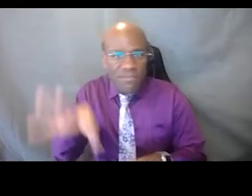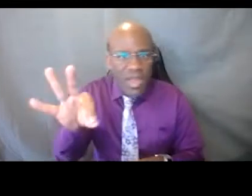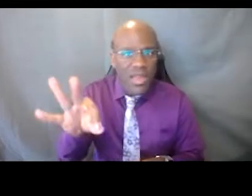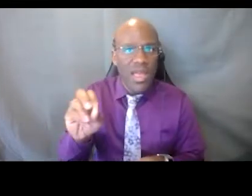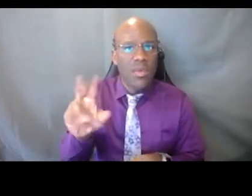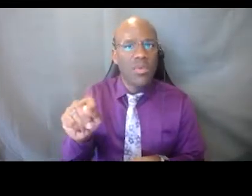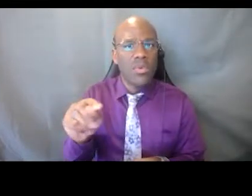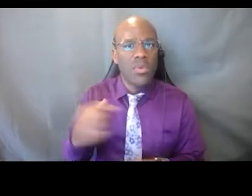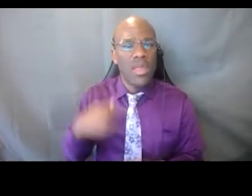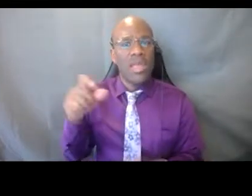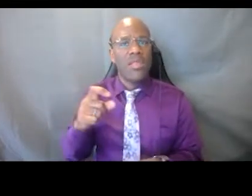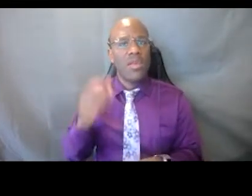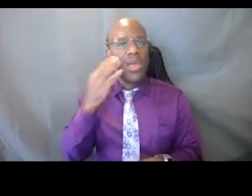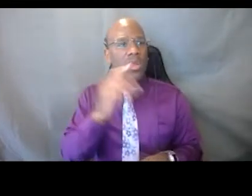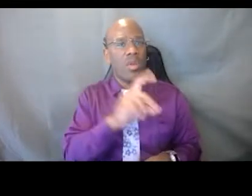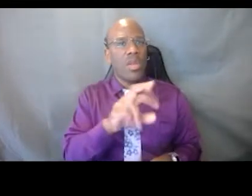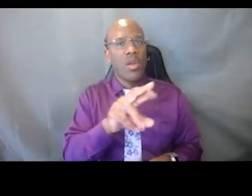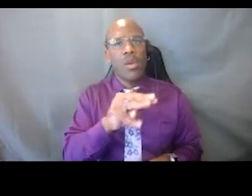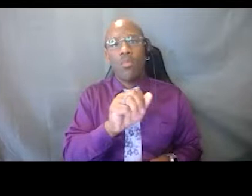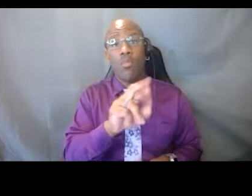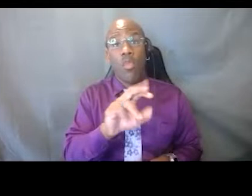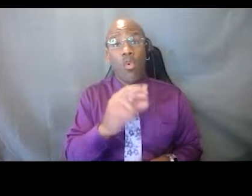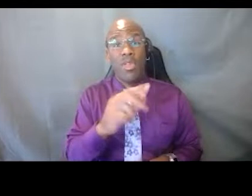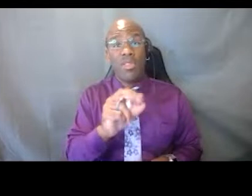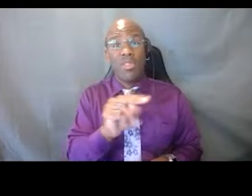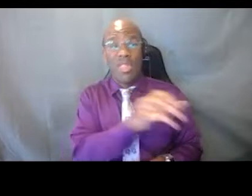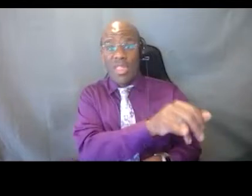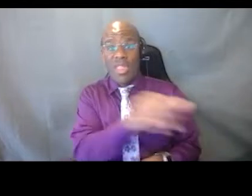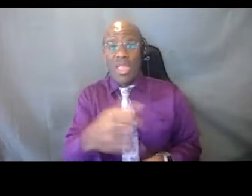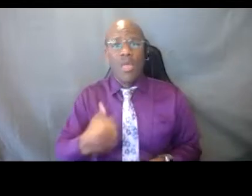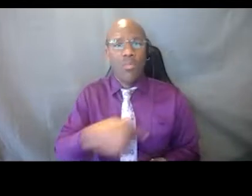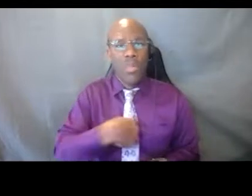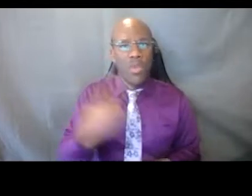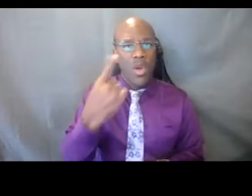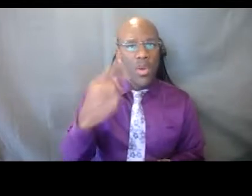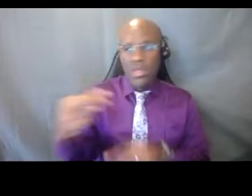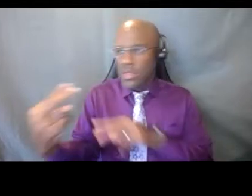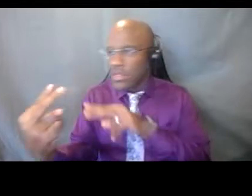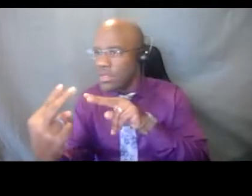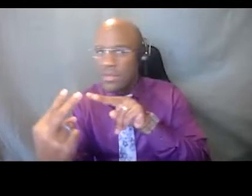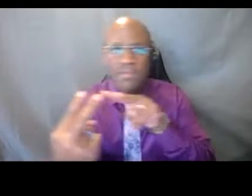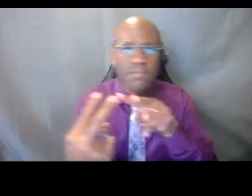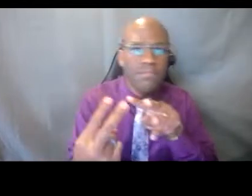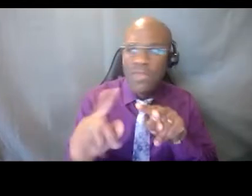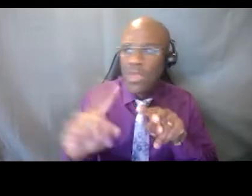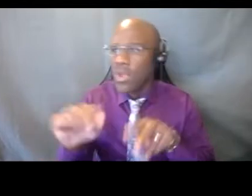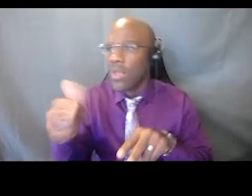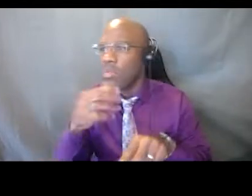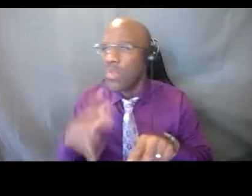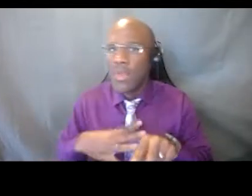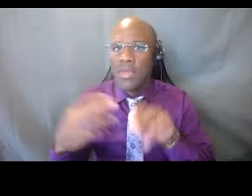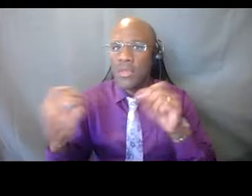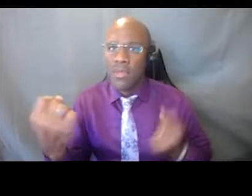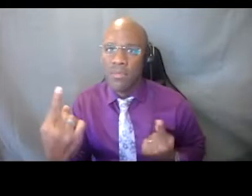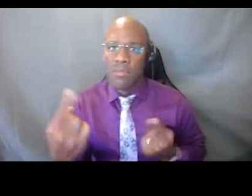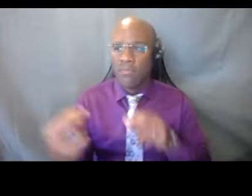same, is that we were always looking for that other person, that other woman in the room that we feel we could relate to, along with a multitude of other